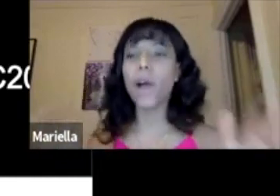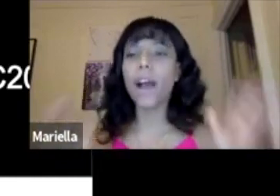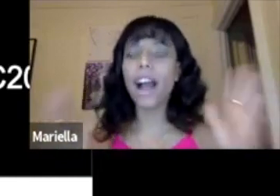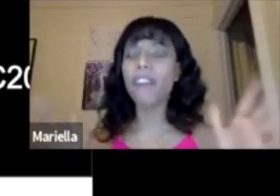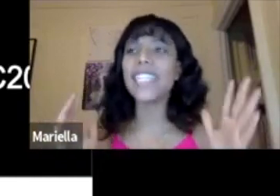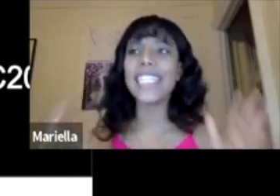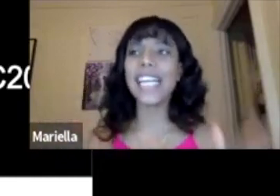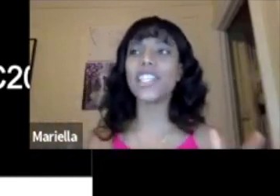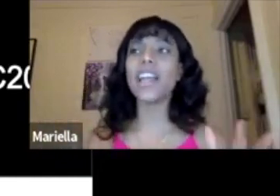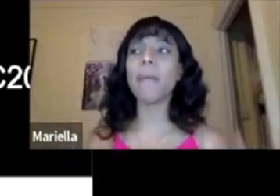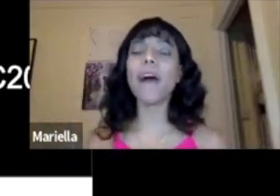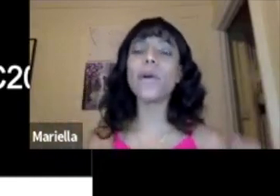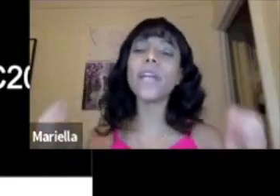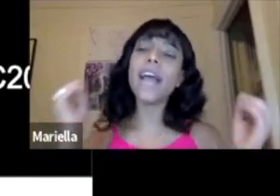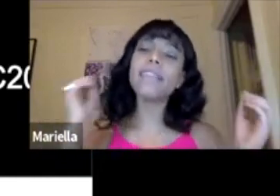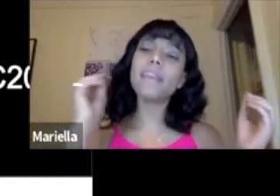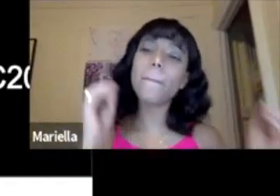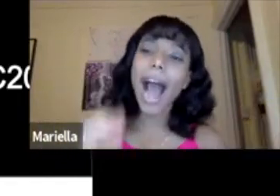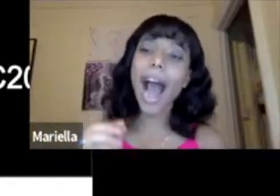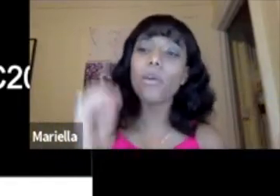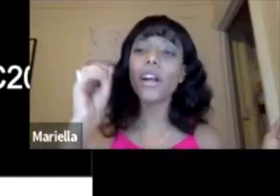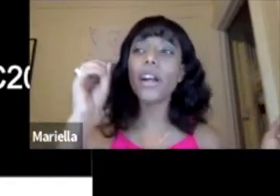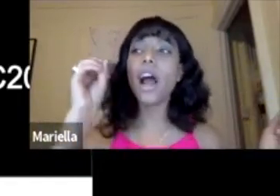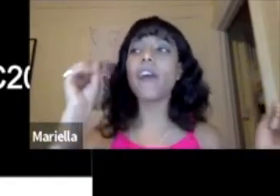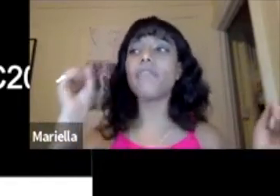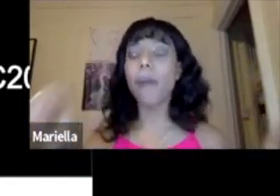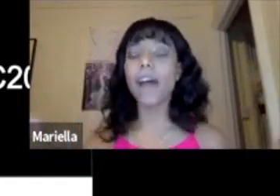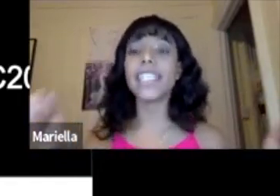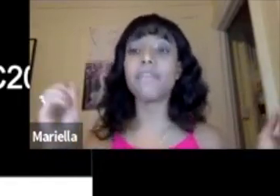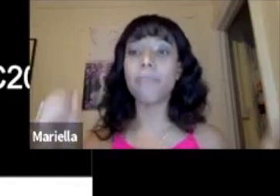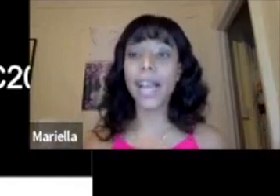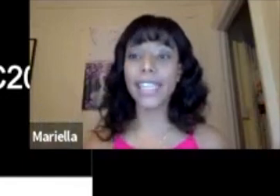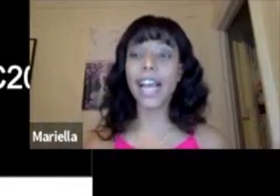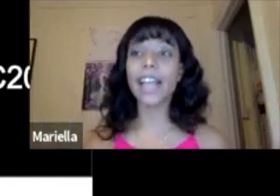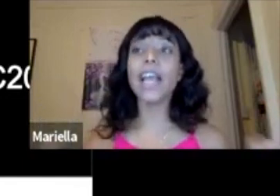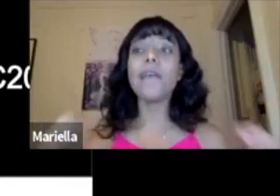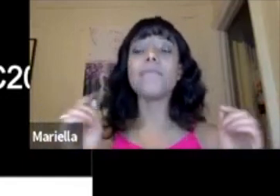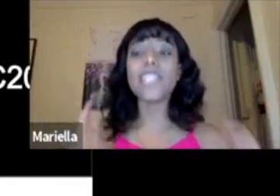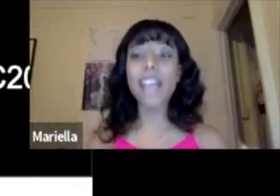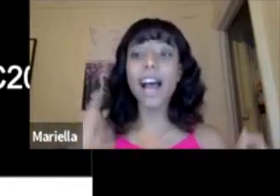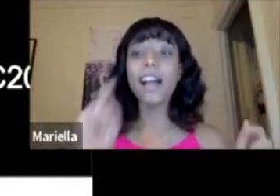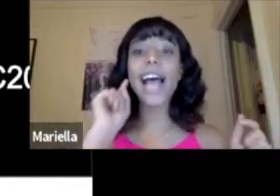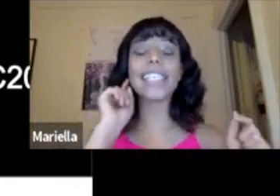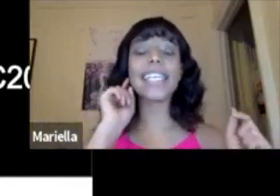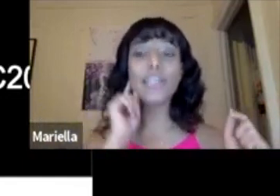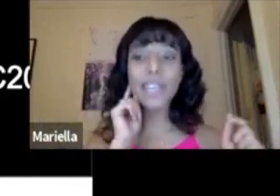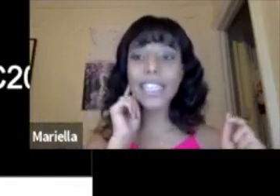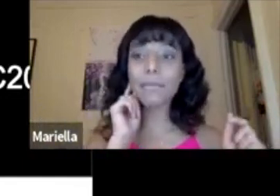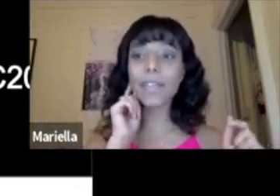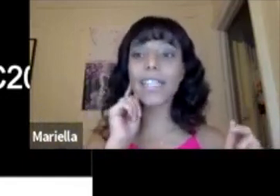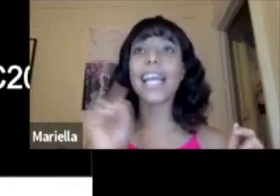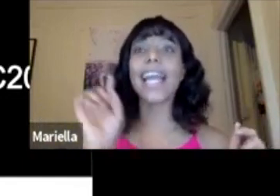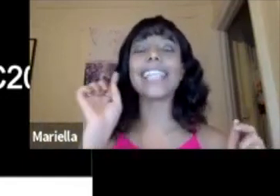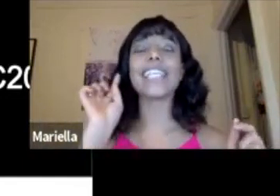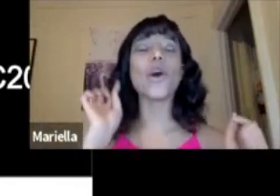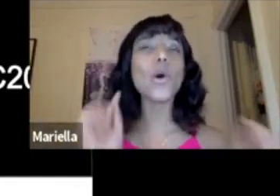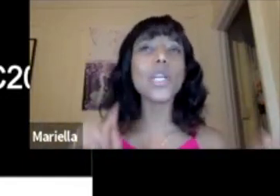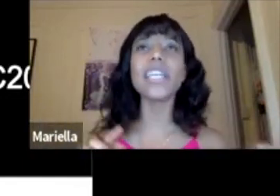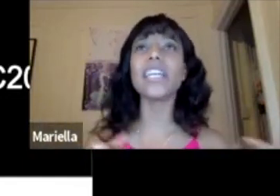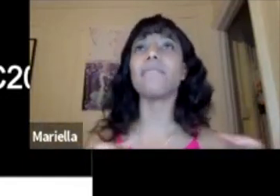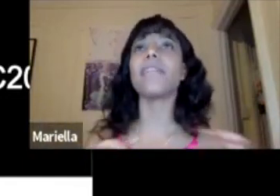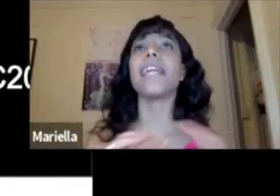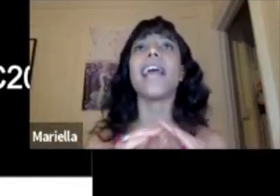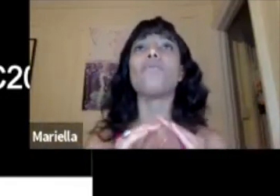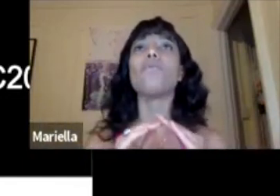incredible conversation about the power of a positive mindset. Michelle has a hearing disability and has a